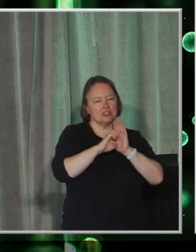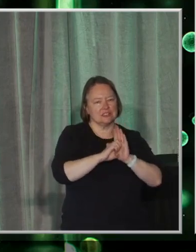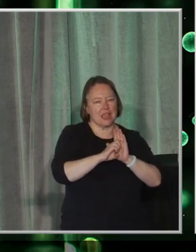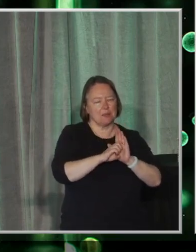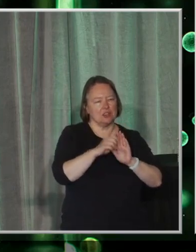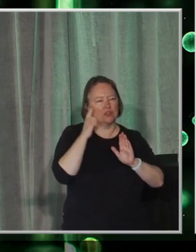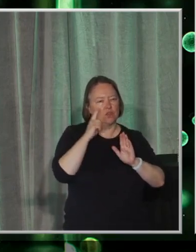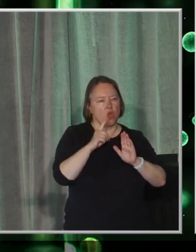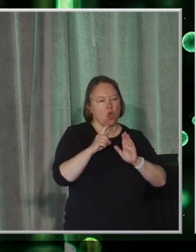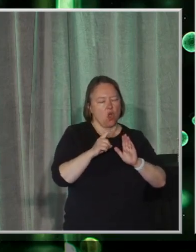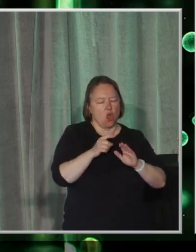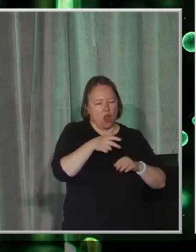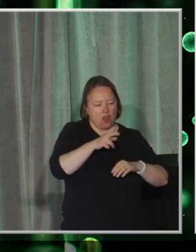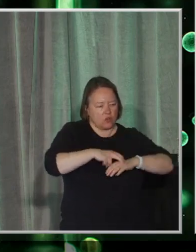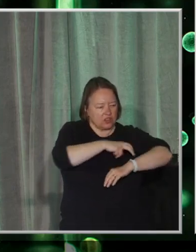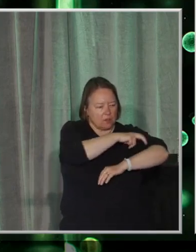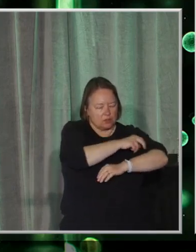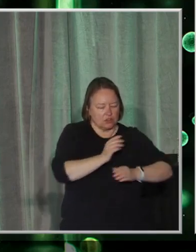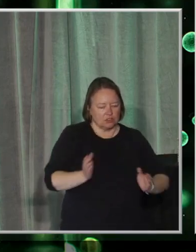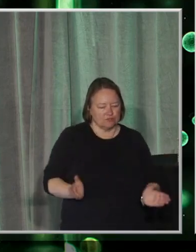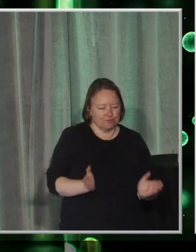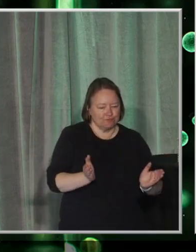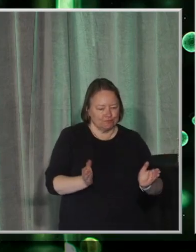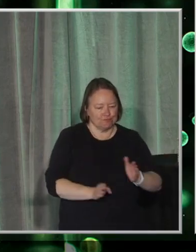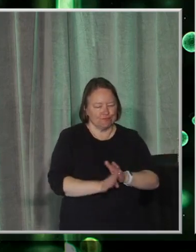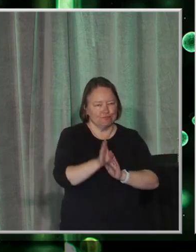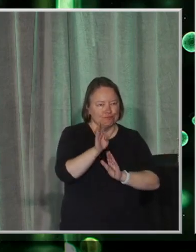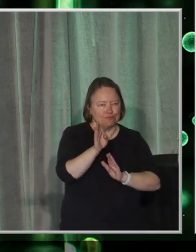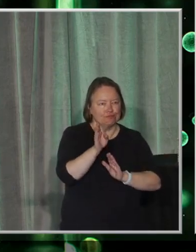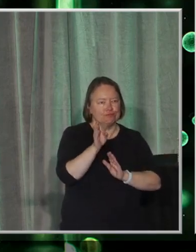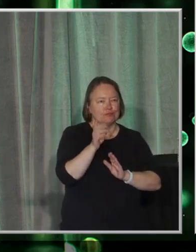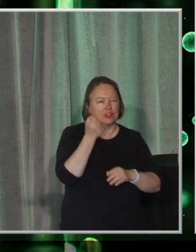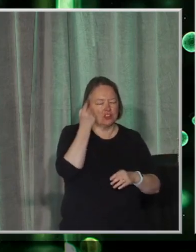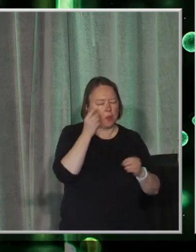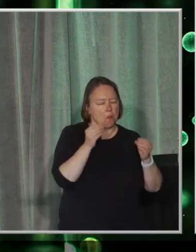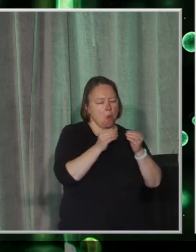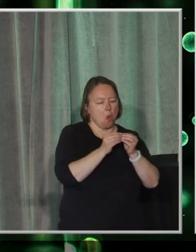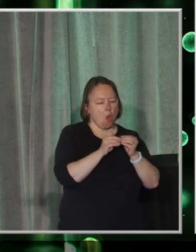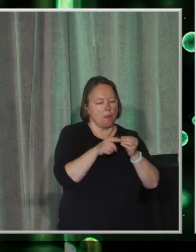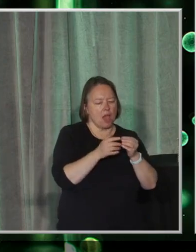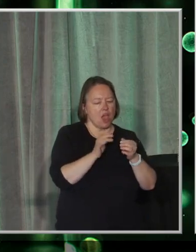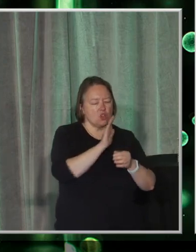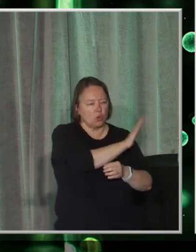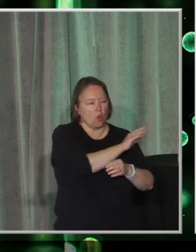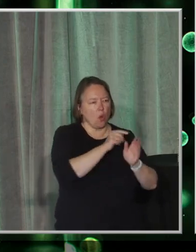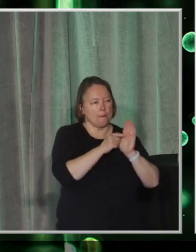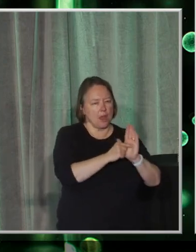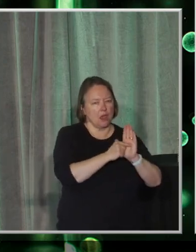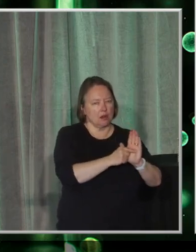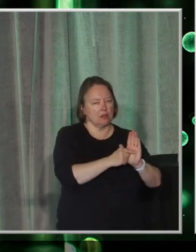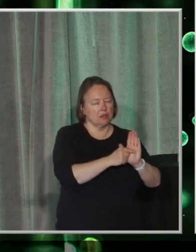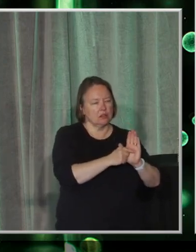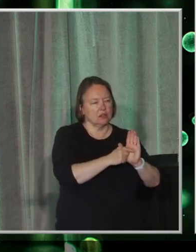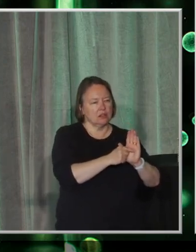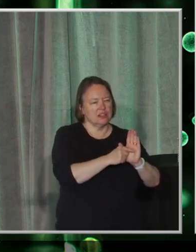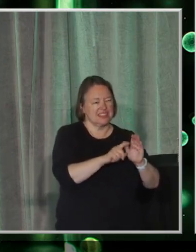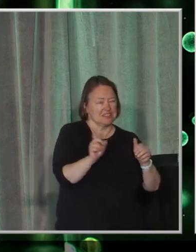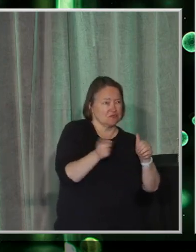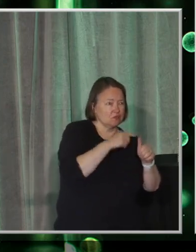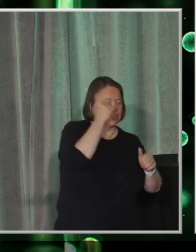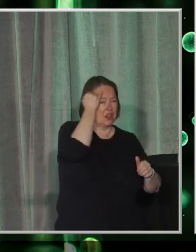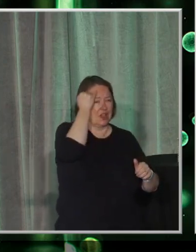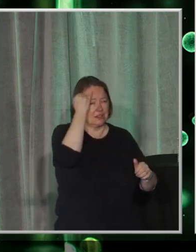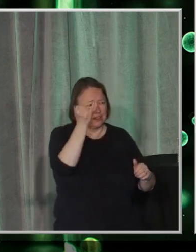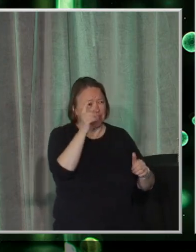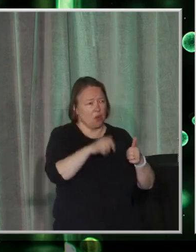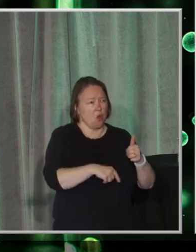of rearing grasshoppers. Just to understand a little bit more about your model being original, or are you